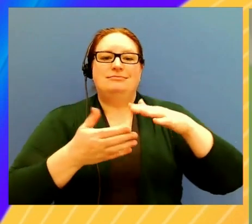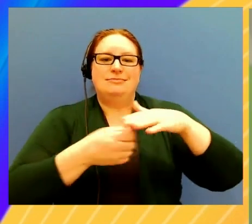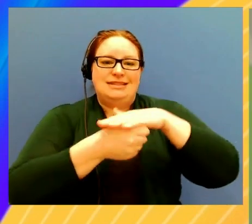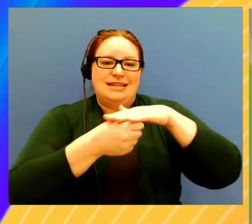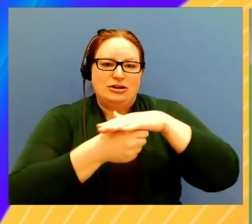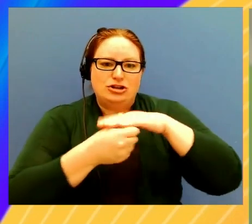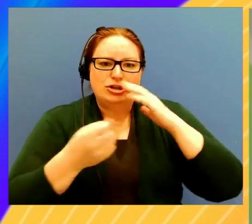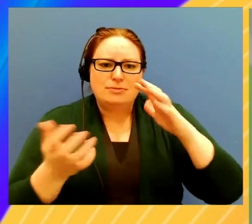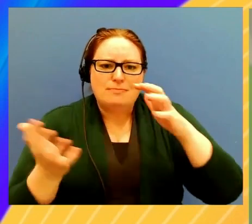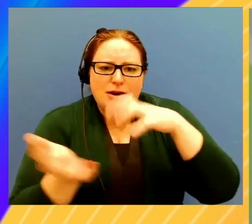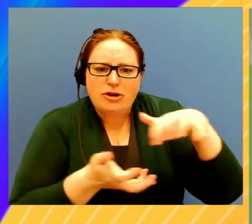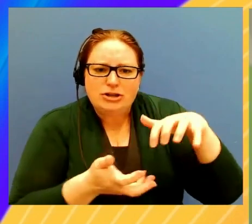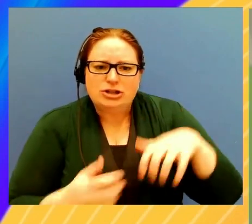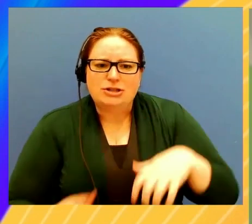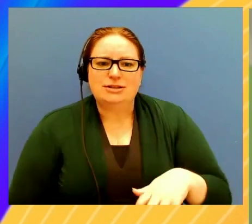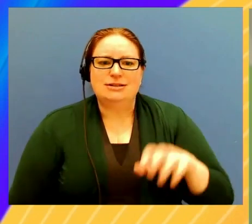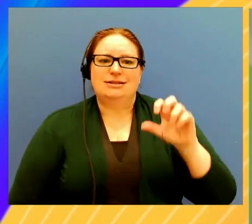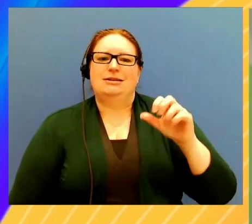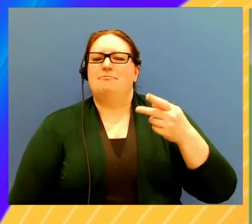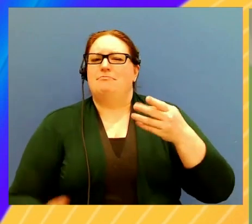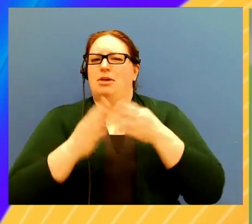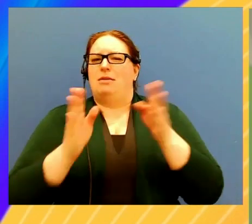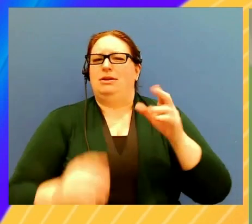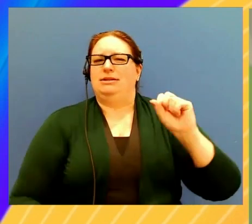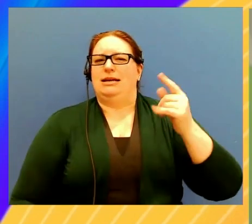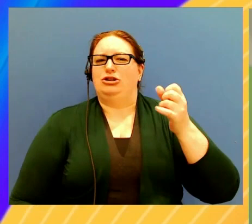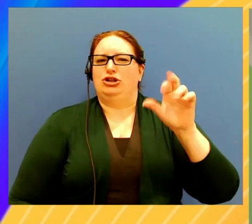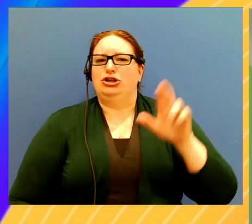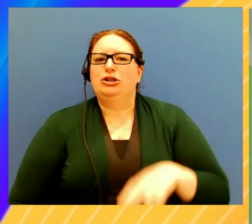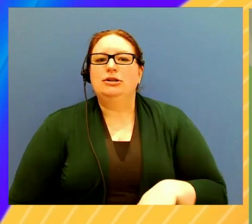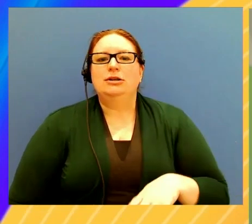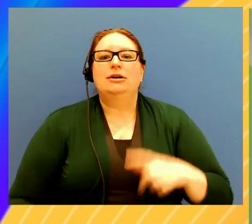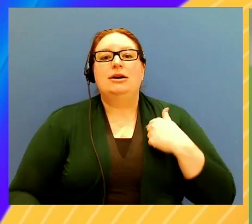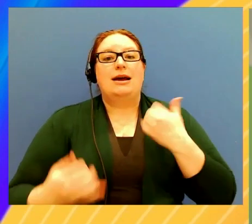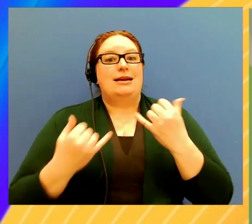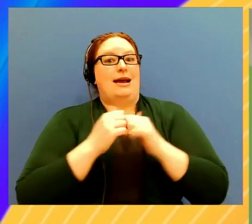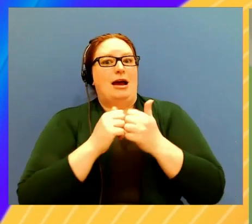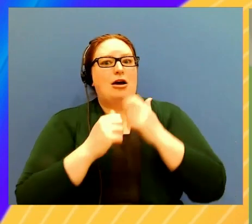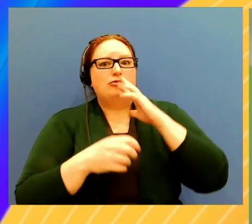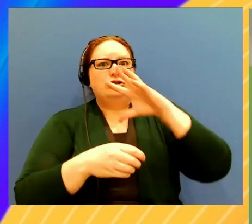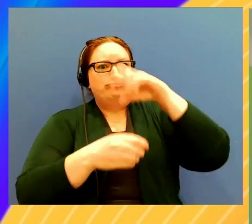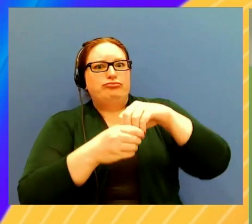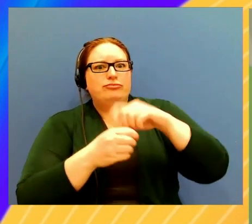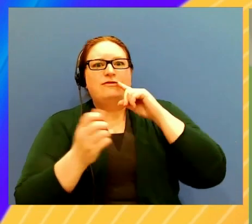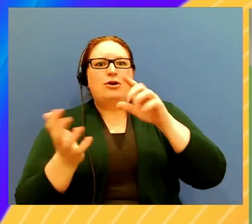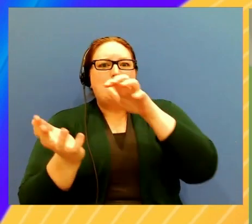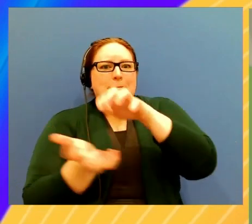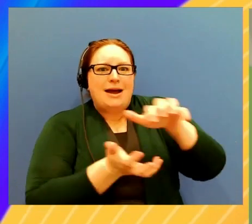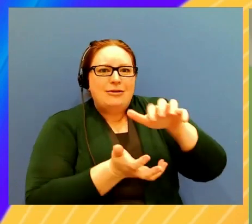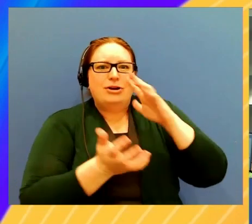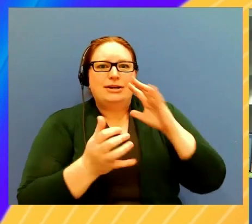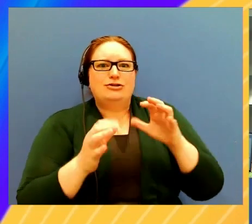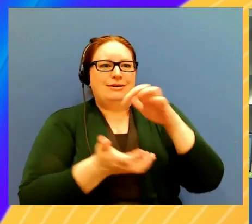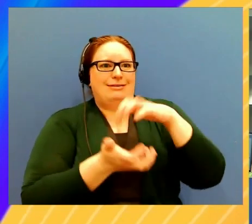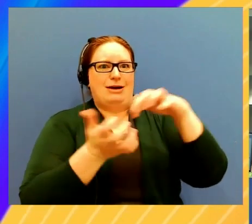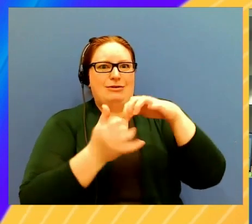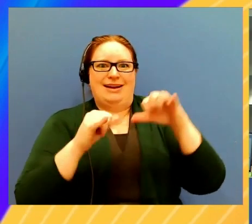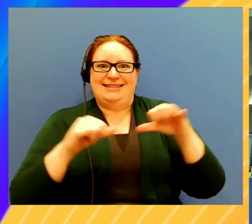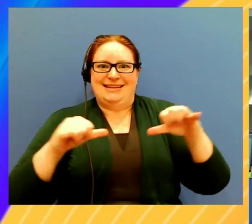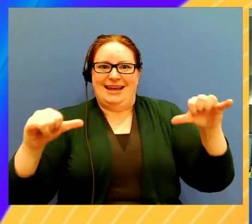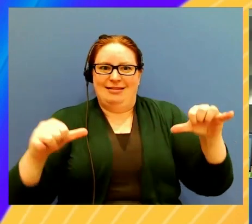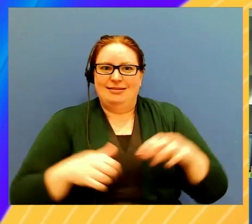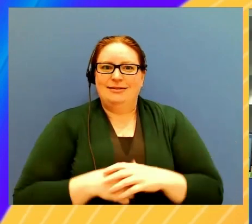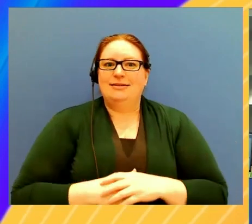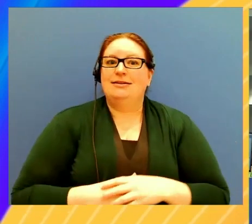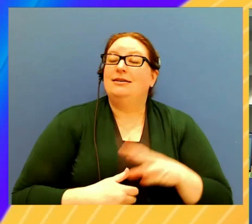about the importance of cloud operations and the role that it plays in actually migrating to the cloud at scale. Now, you mentioned a few key terms that always